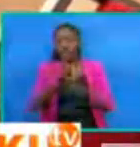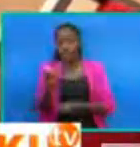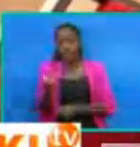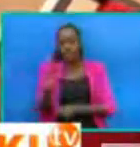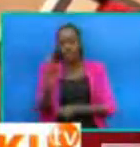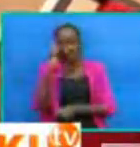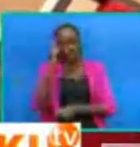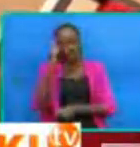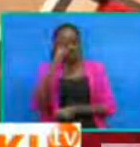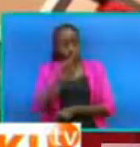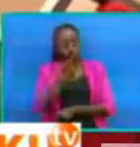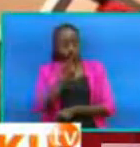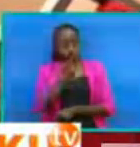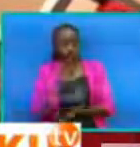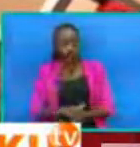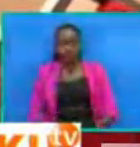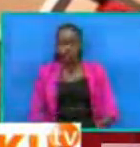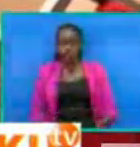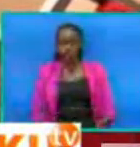thoughts.